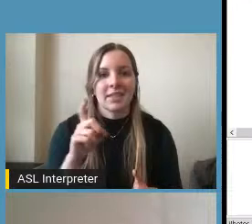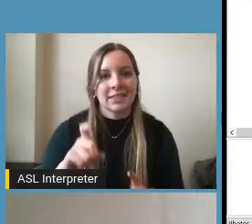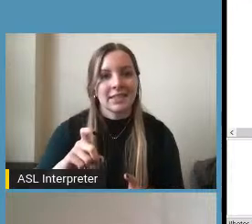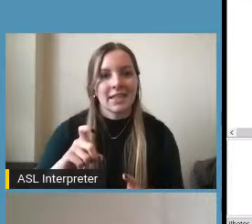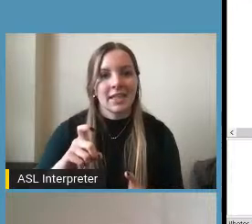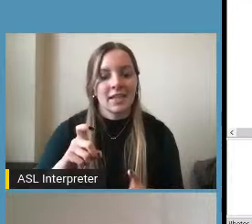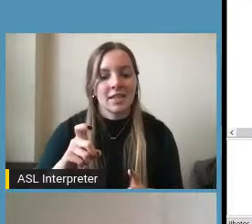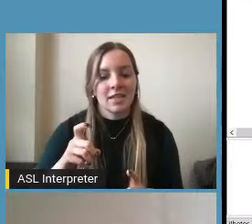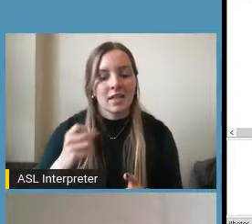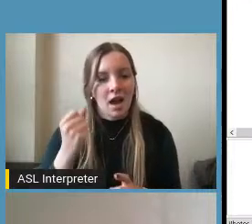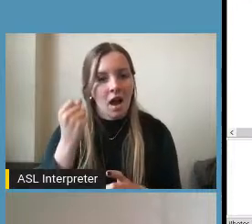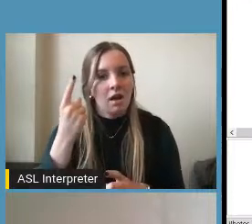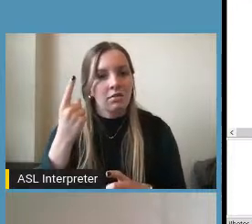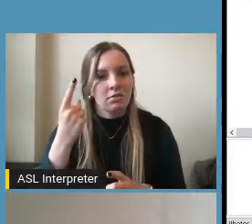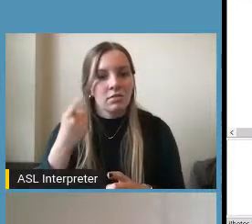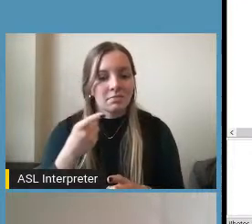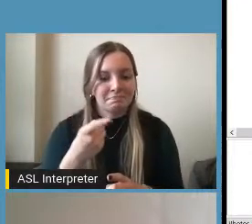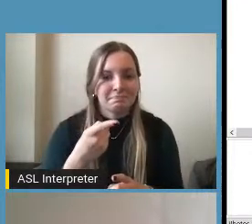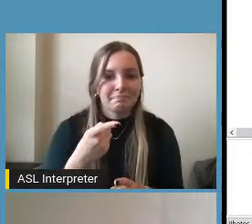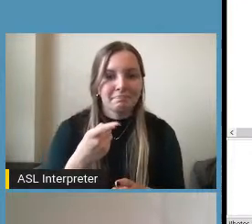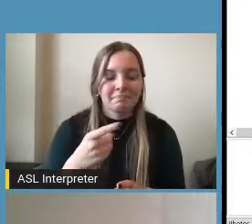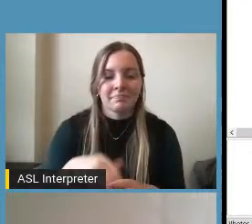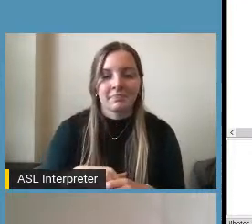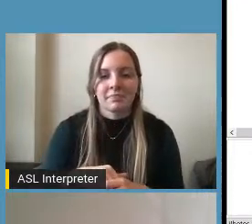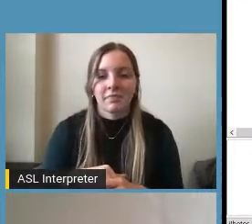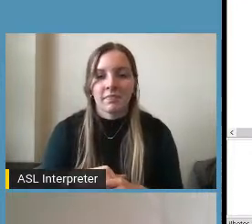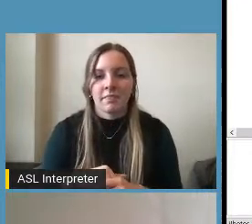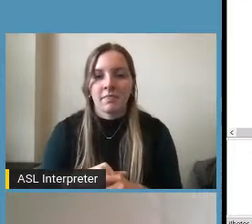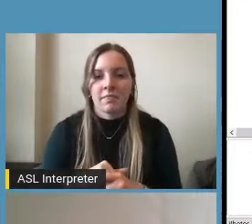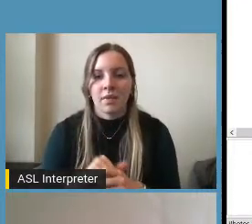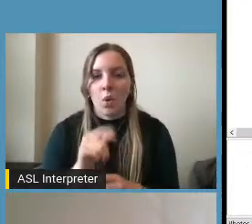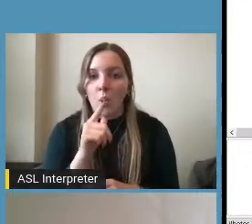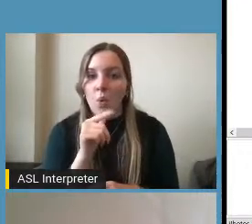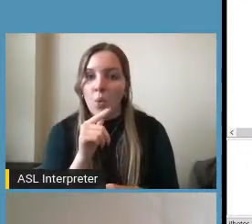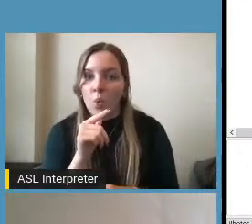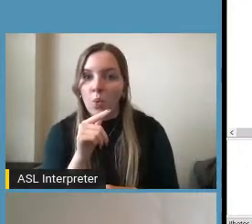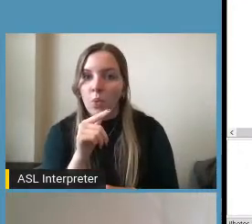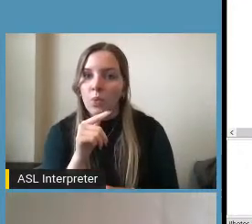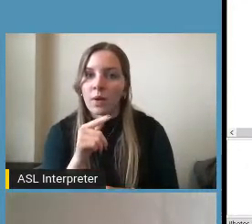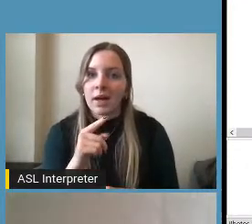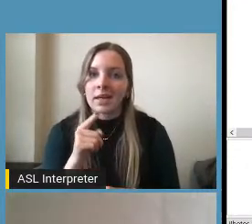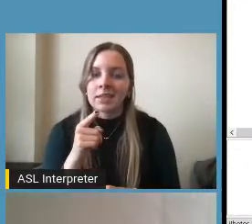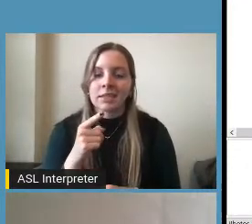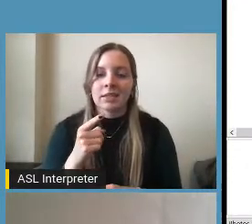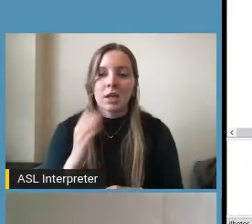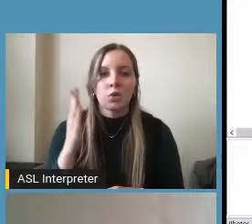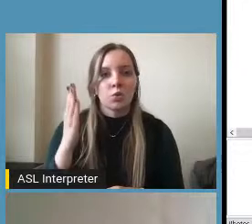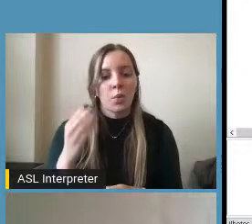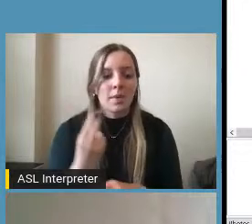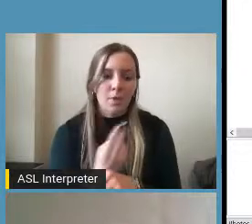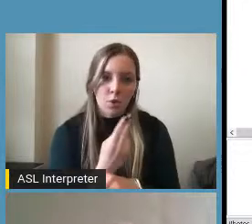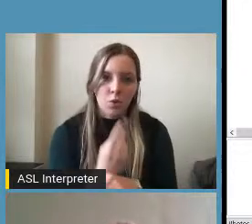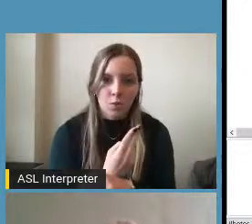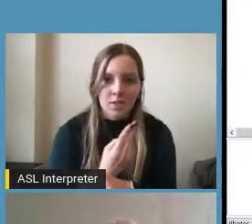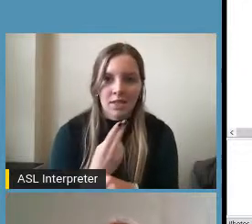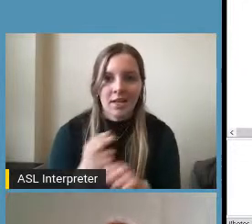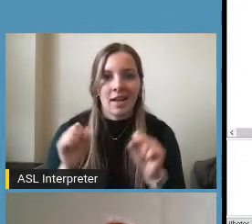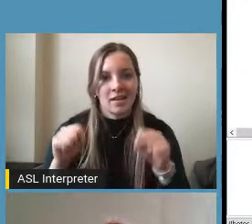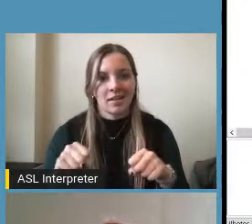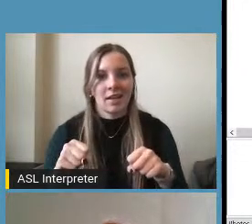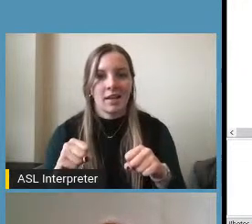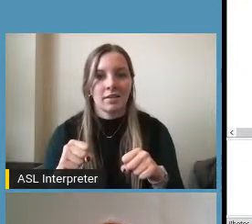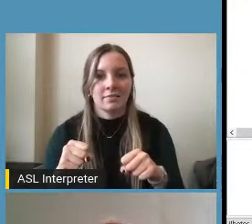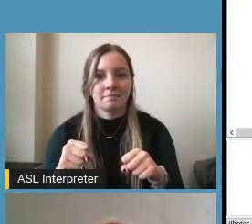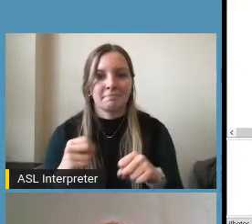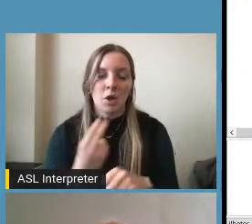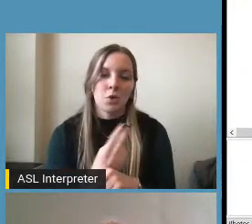of your audience, who you're doing it for, is going to help you approach this the right way and apply the right